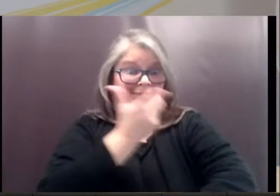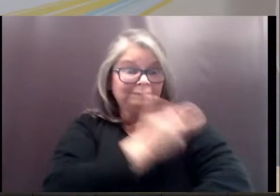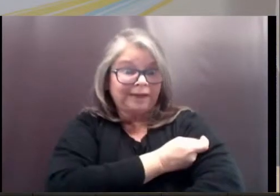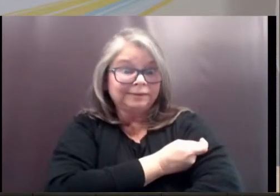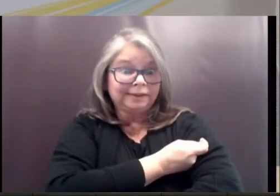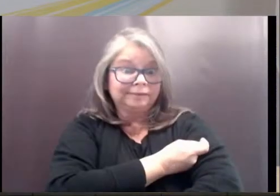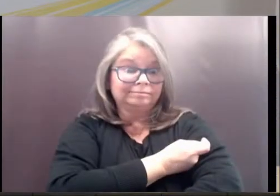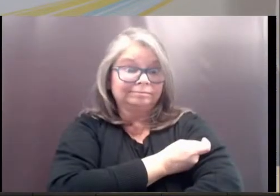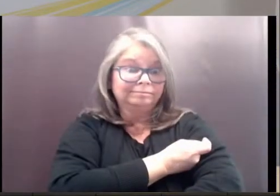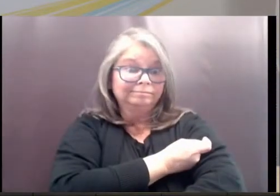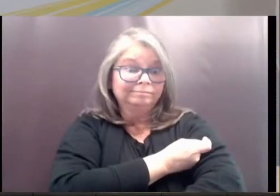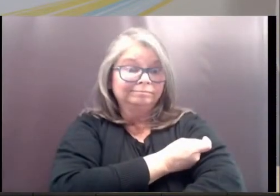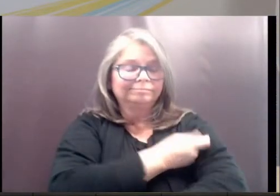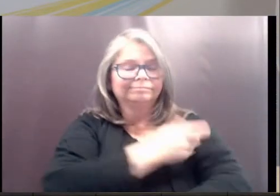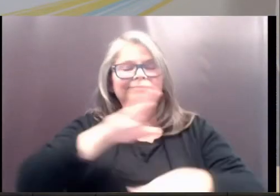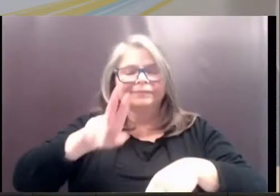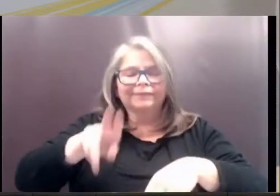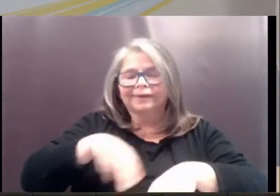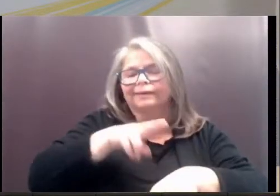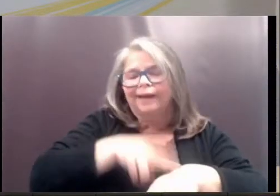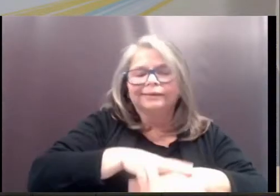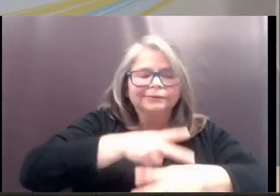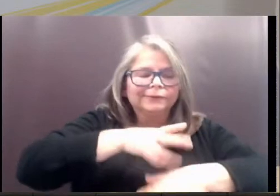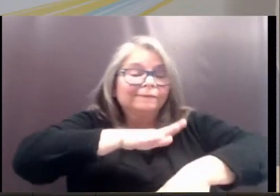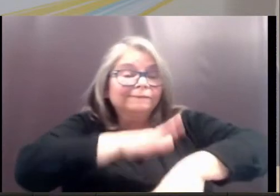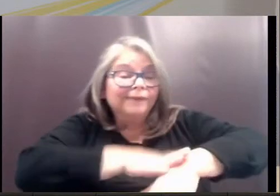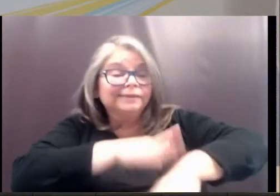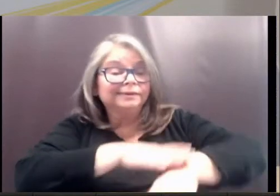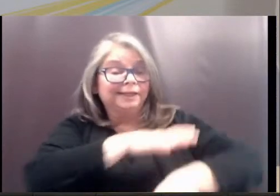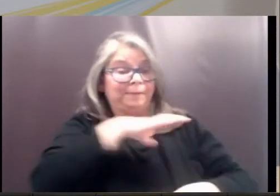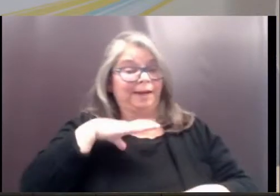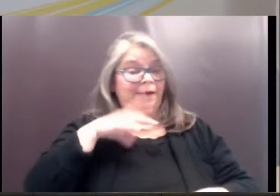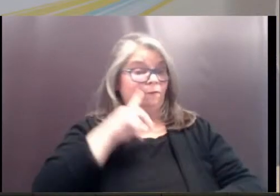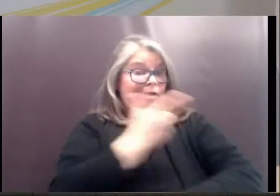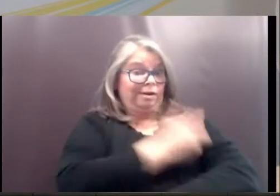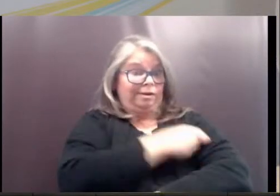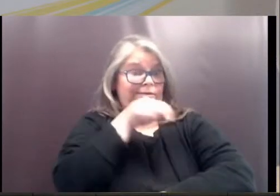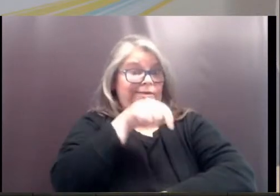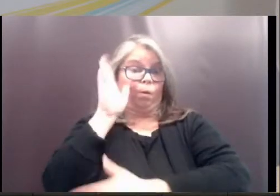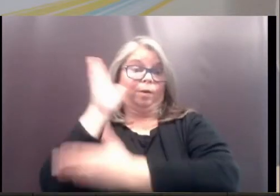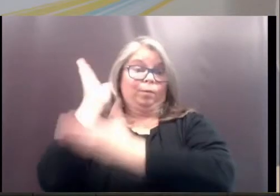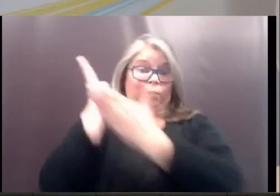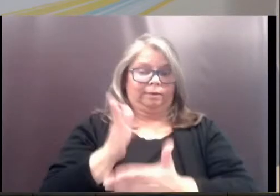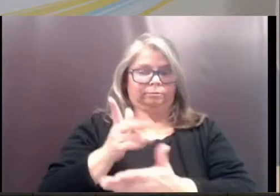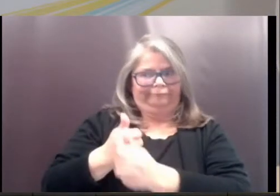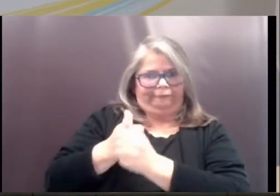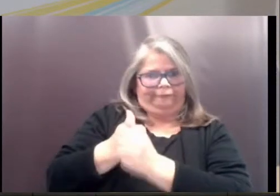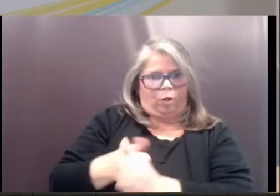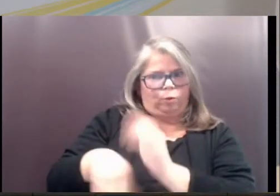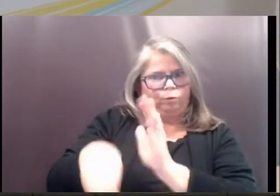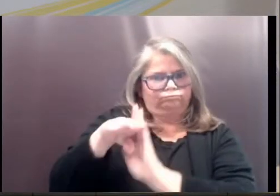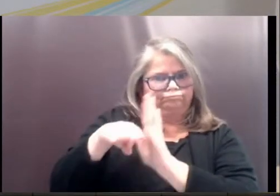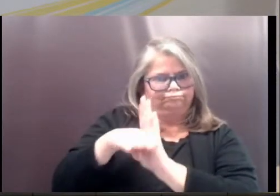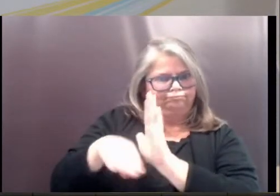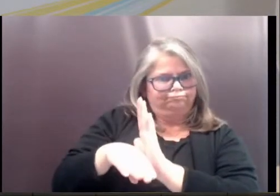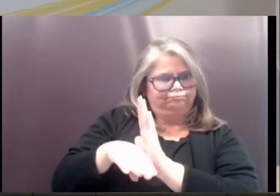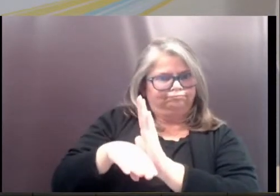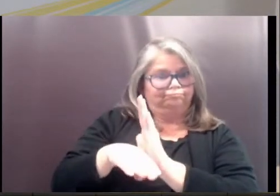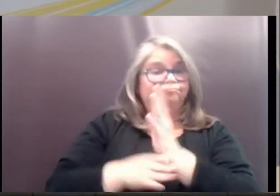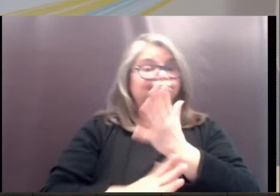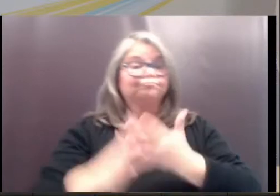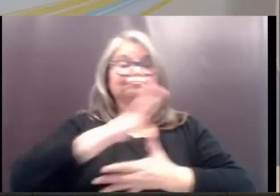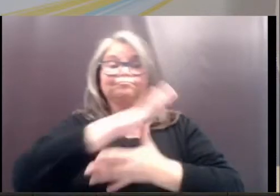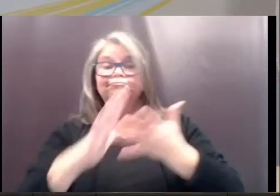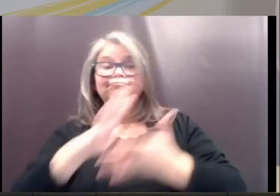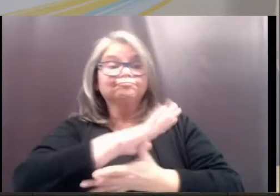National Advisory Committee on Immunization. And in no particular order, the priority groups that have been